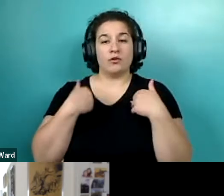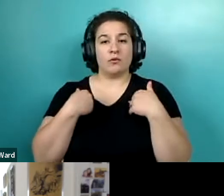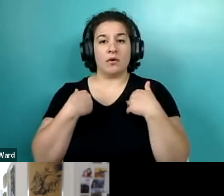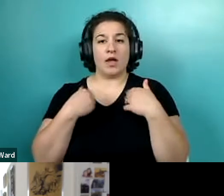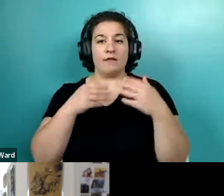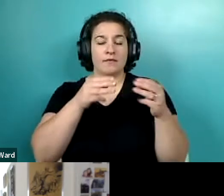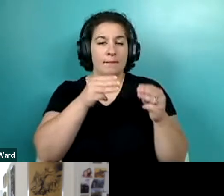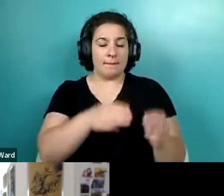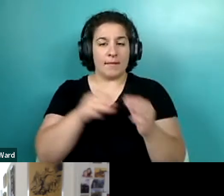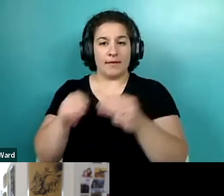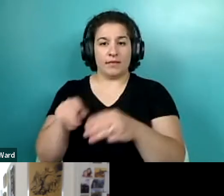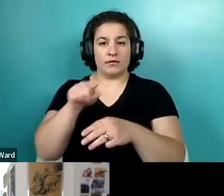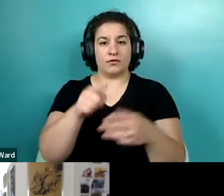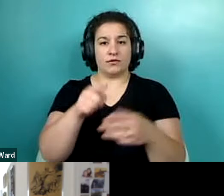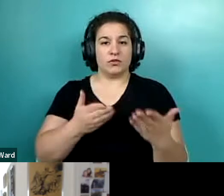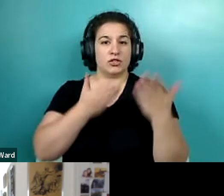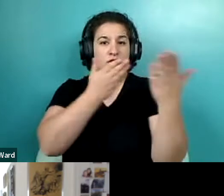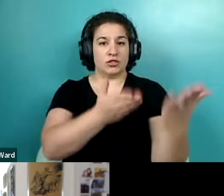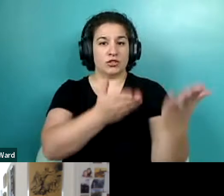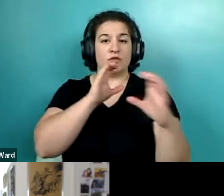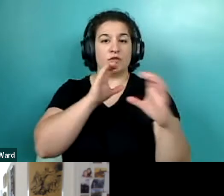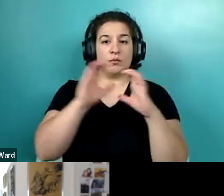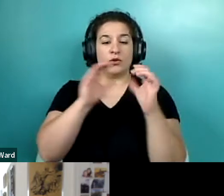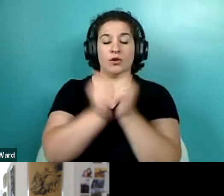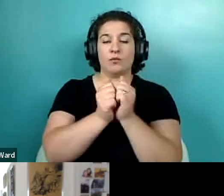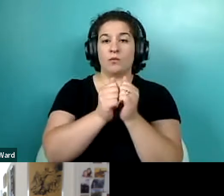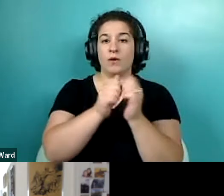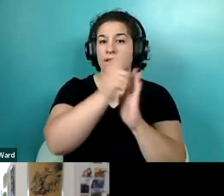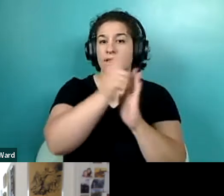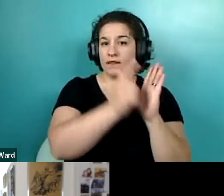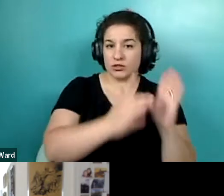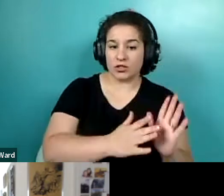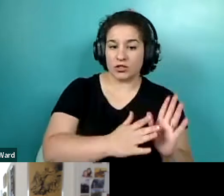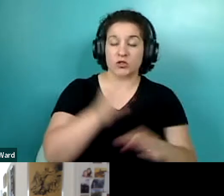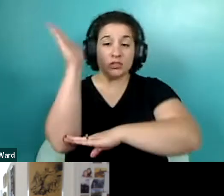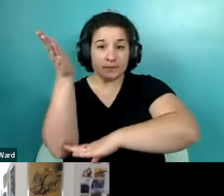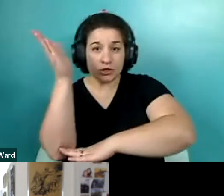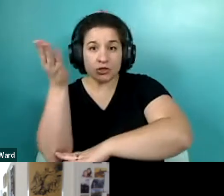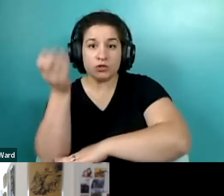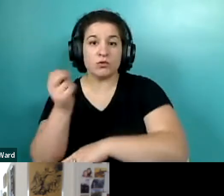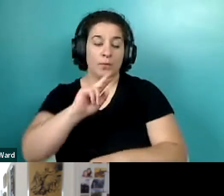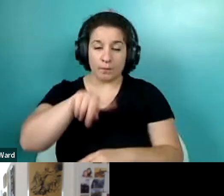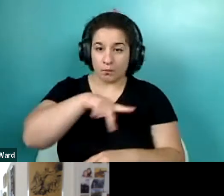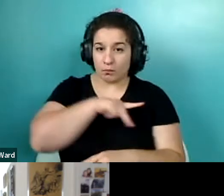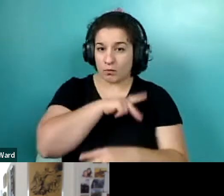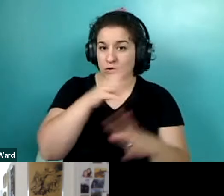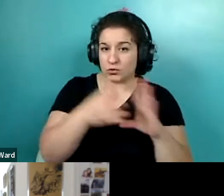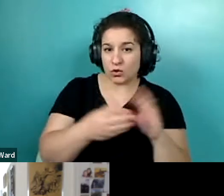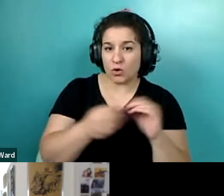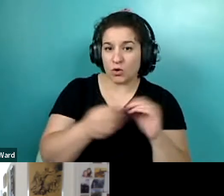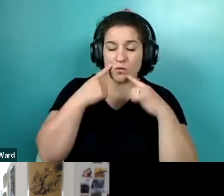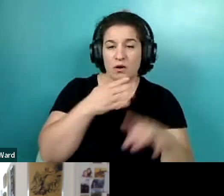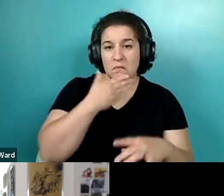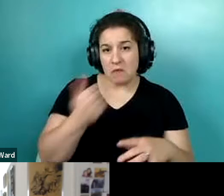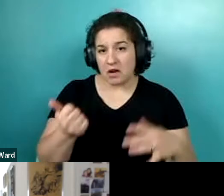communicating with legislators? Do you share speeches, or do you find personal stories work better? And how do you know you're talking to the